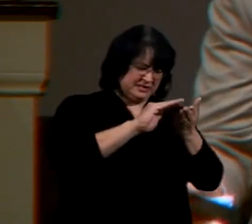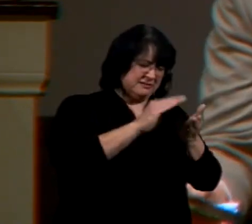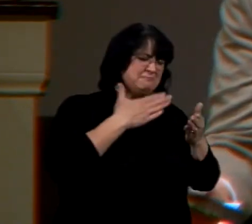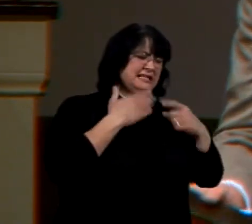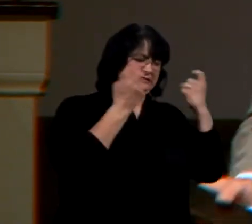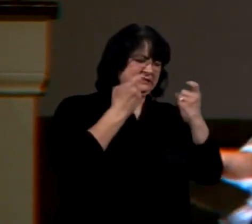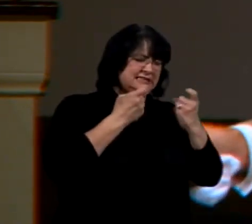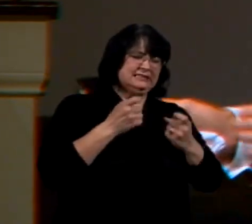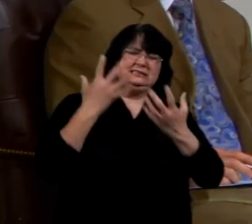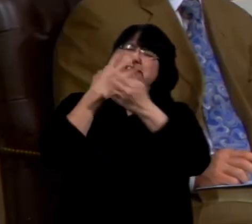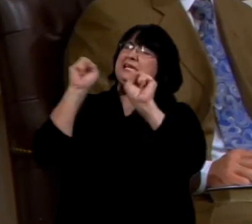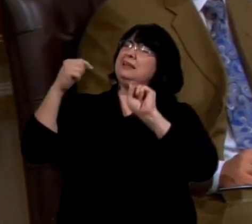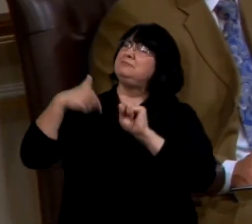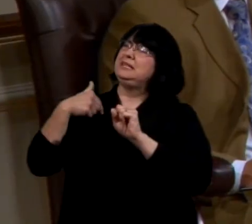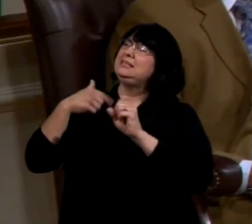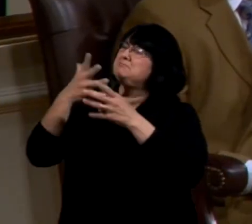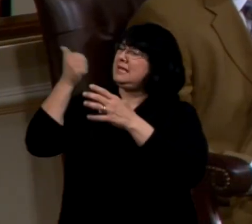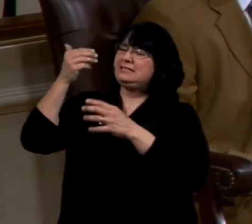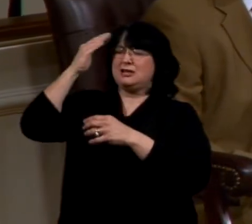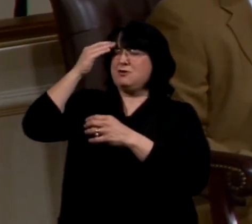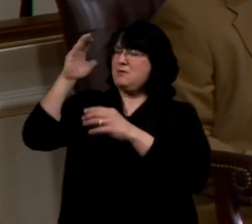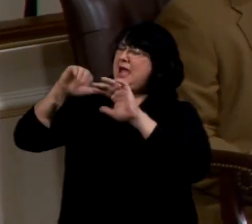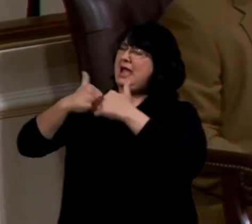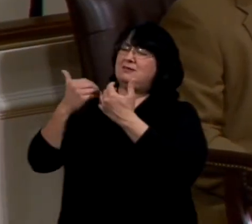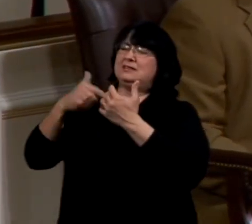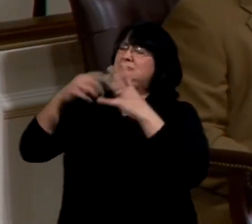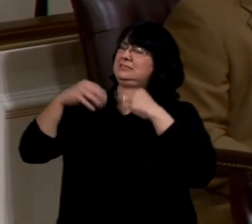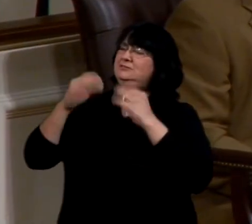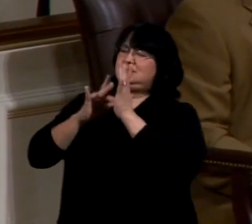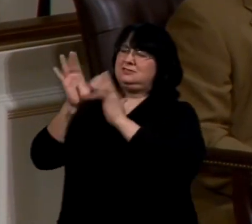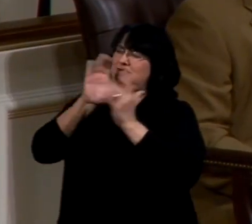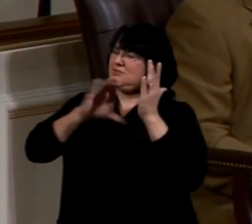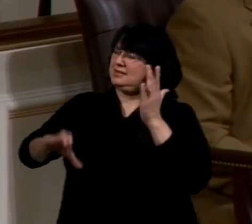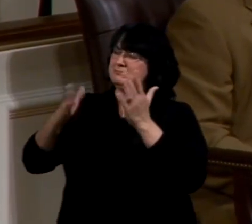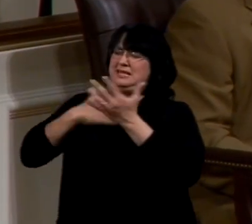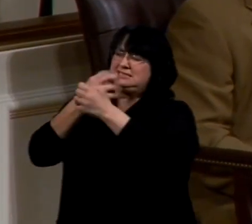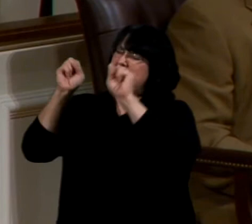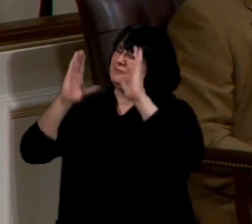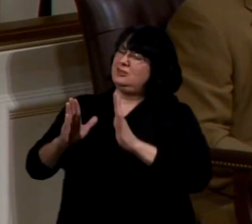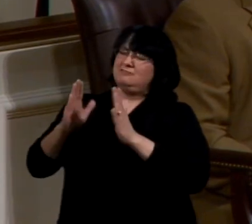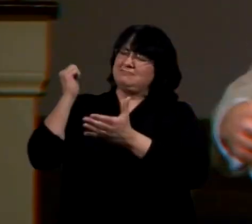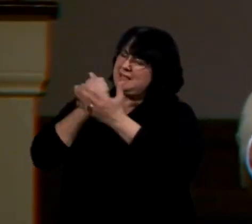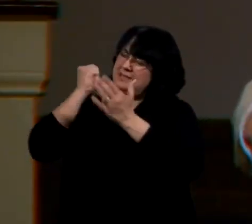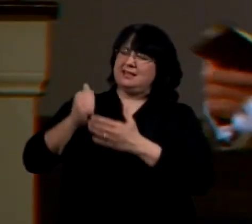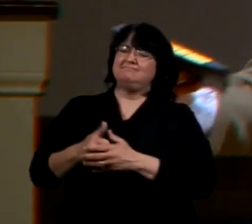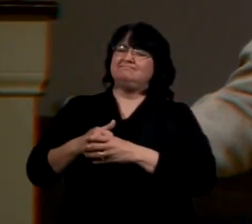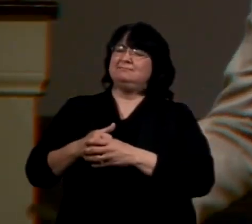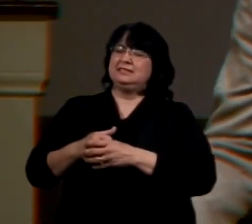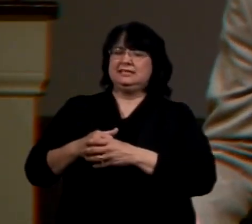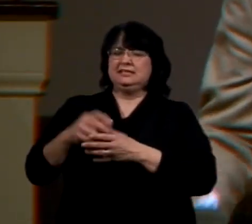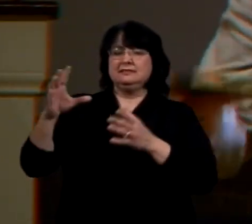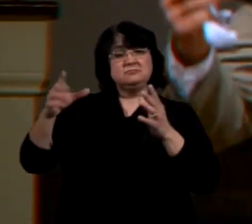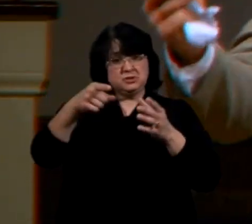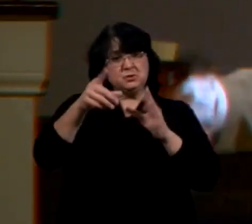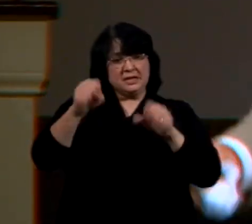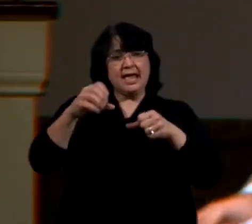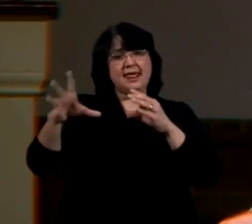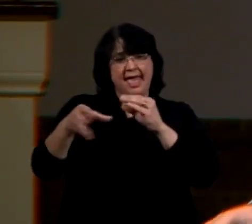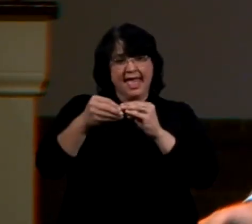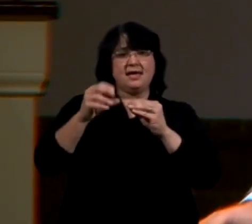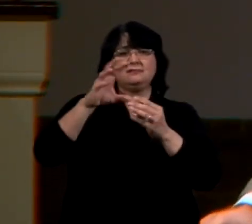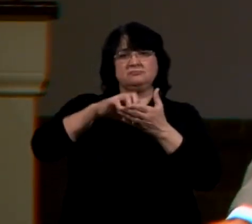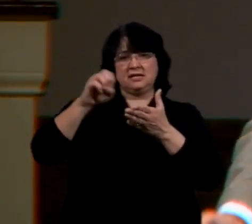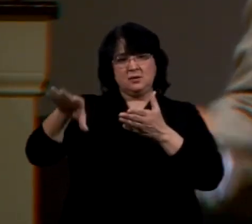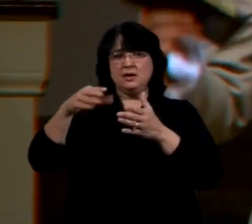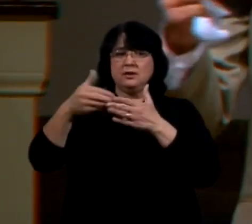the best I know how, I'm receiving Jesus Christ as my Savior. Amen. Add, take away, do what you want. I believe what he did